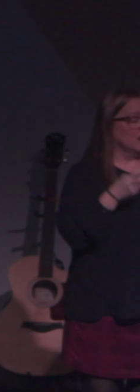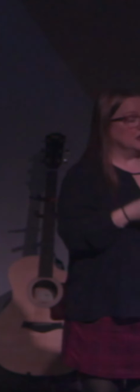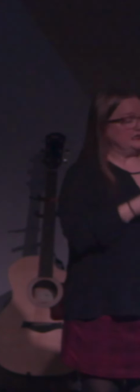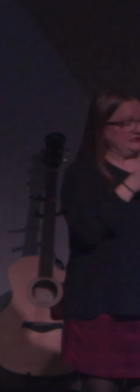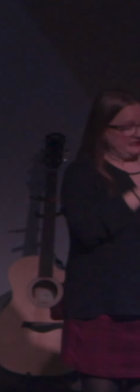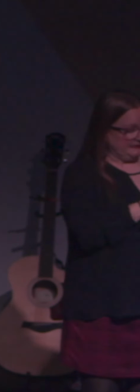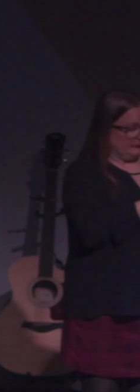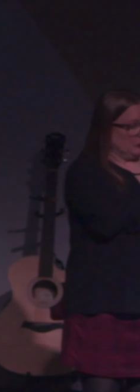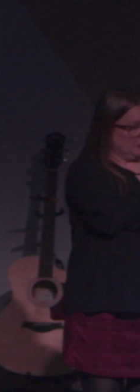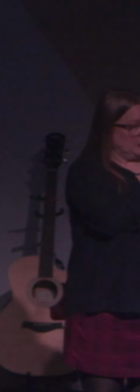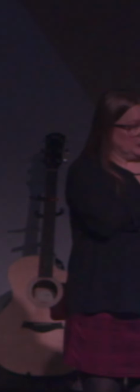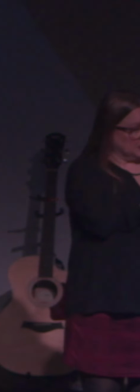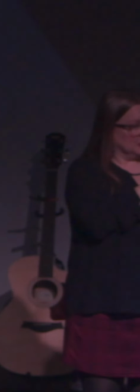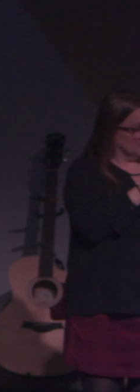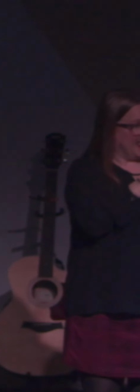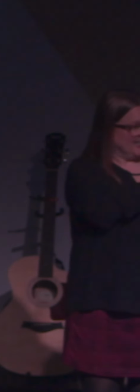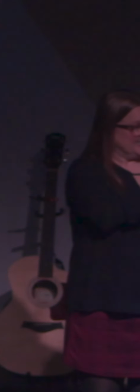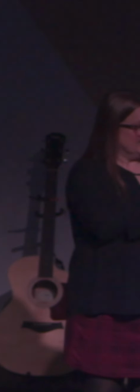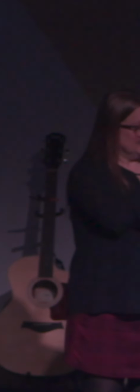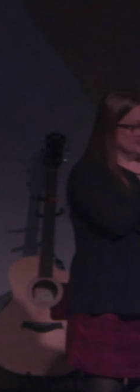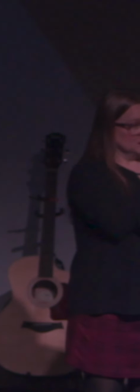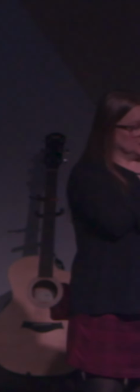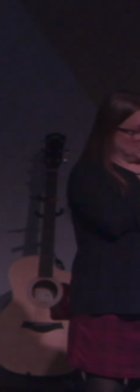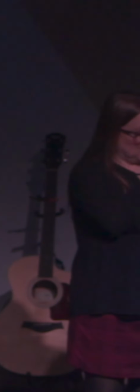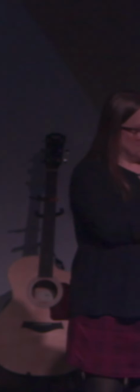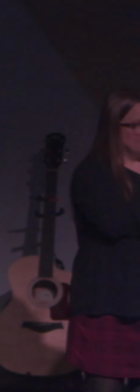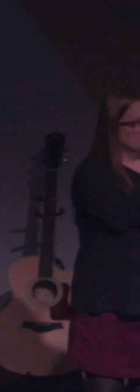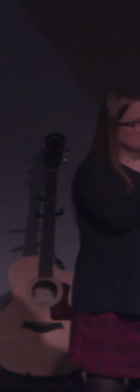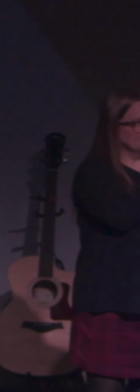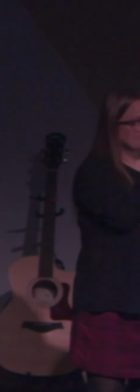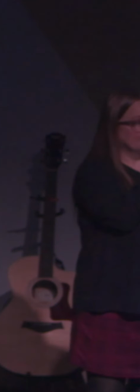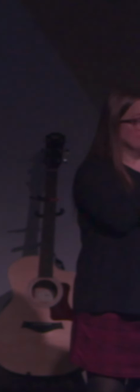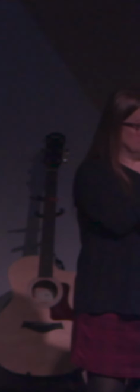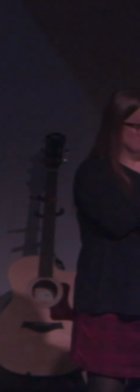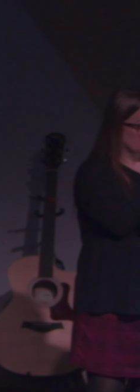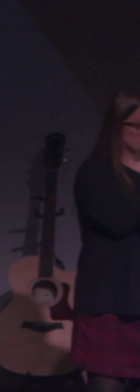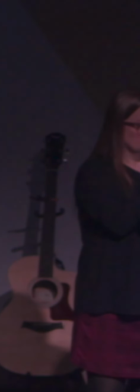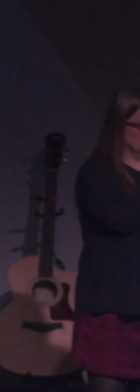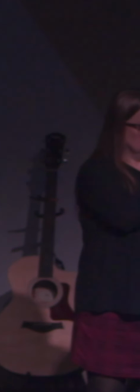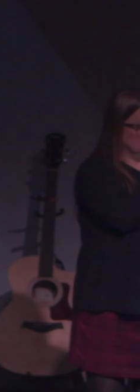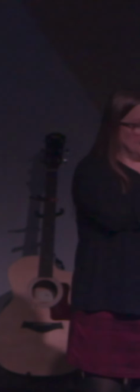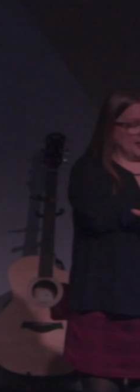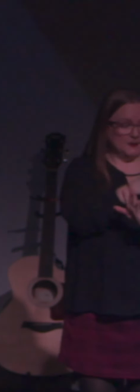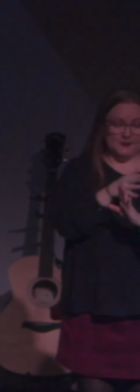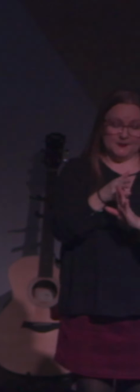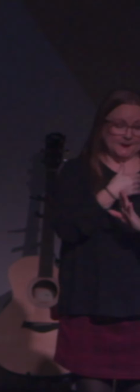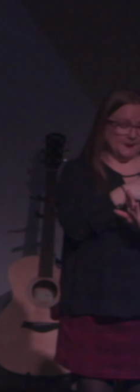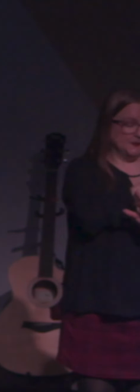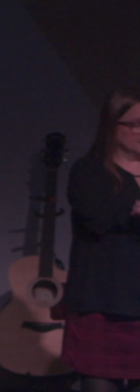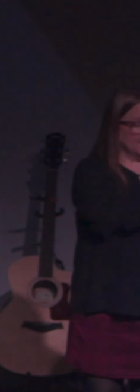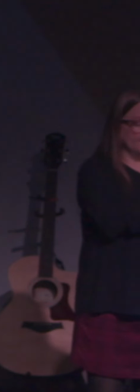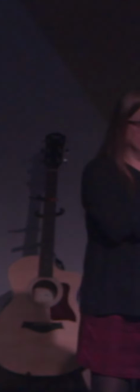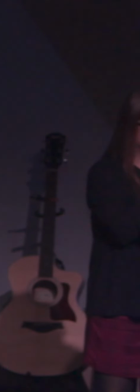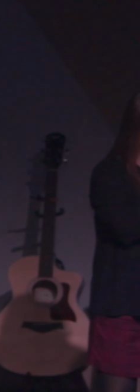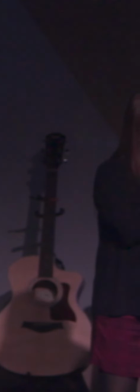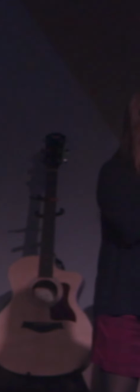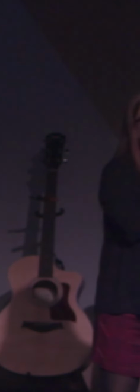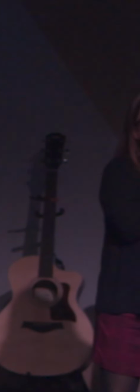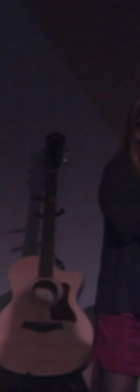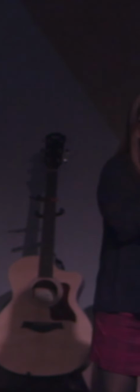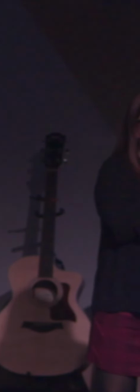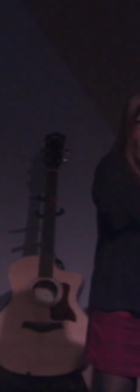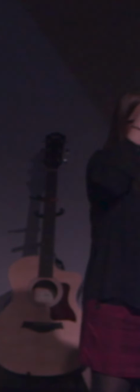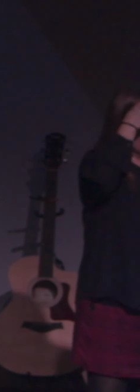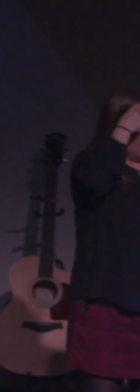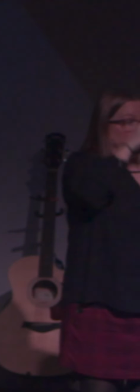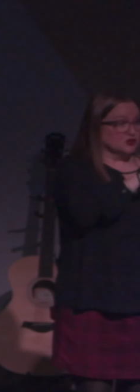journey. We walked through a difficult season. This was started in 2017, and it was just tough. Everything that I thought I was going